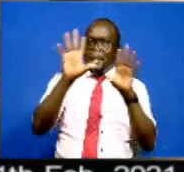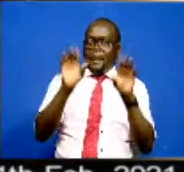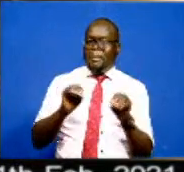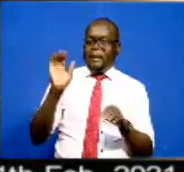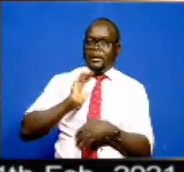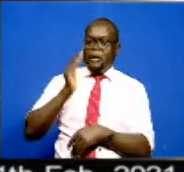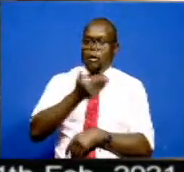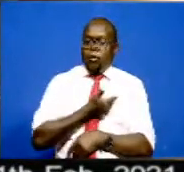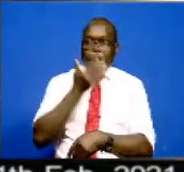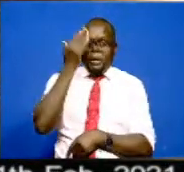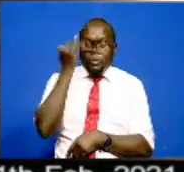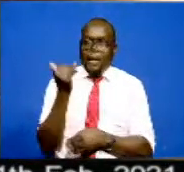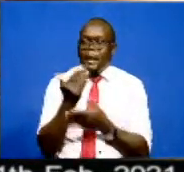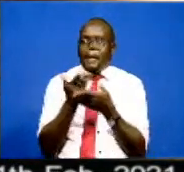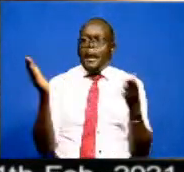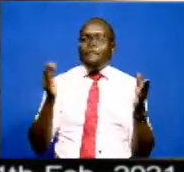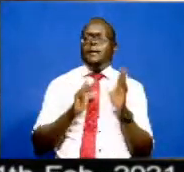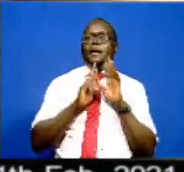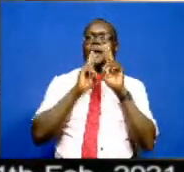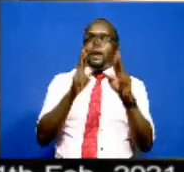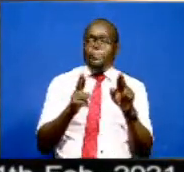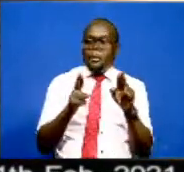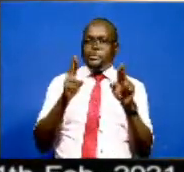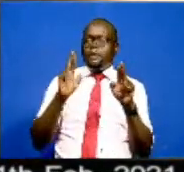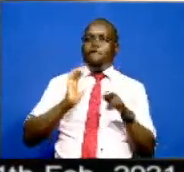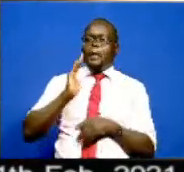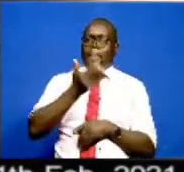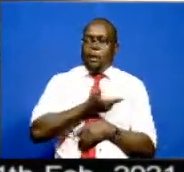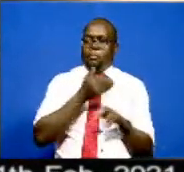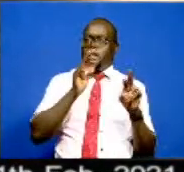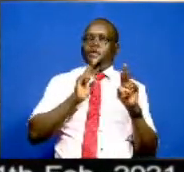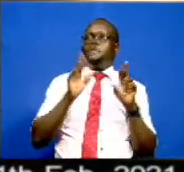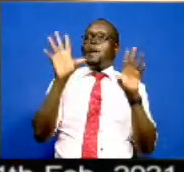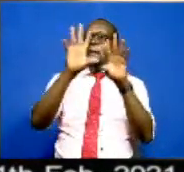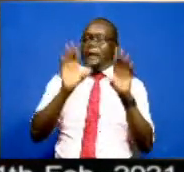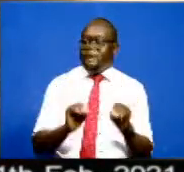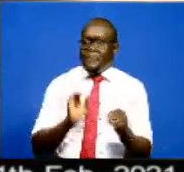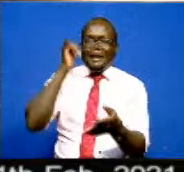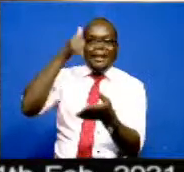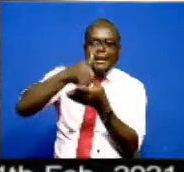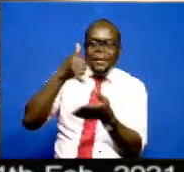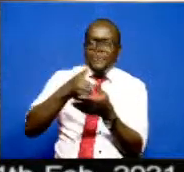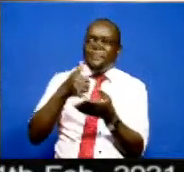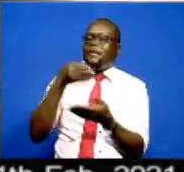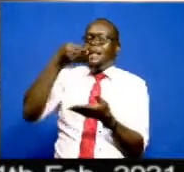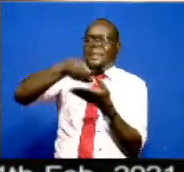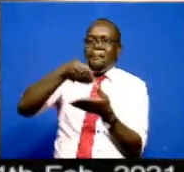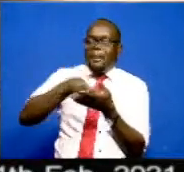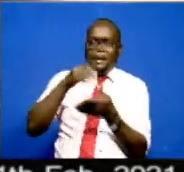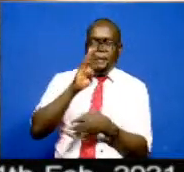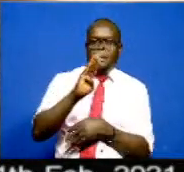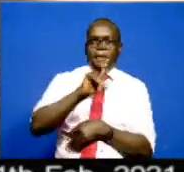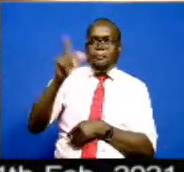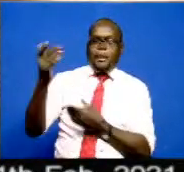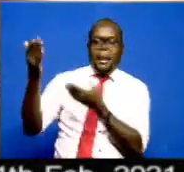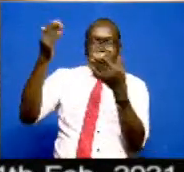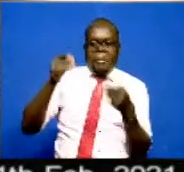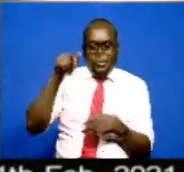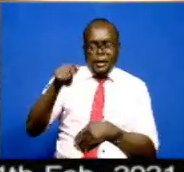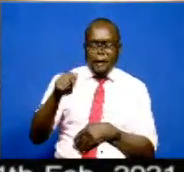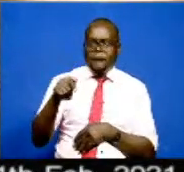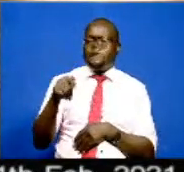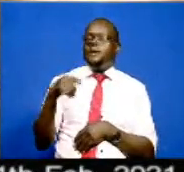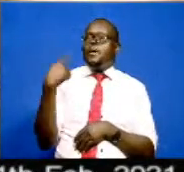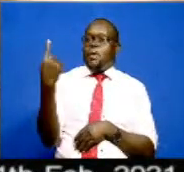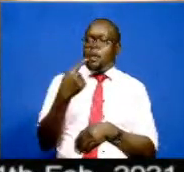Because every report of the Budget Committee, including the appropriations bill, passes through here. So, Mr. Speaker, I just